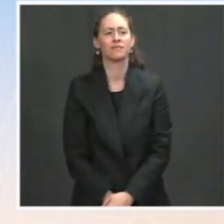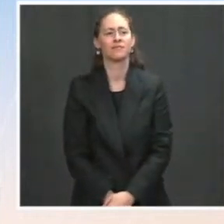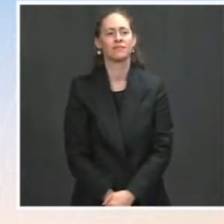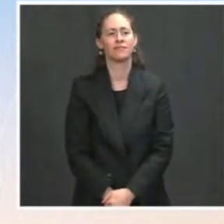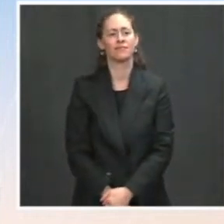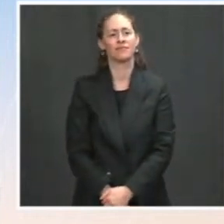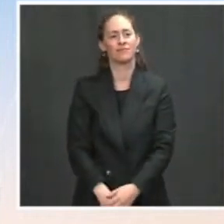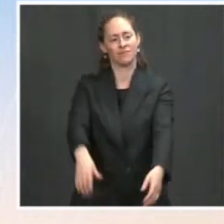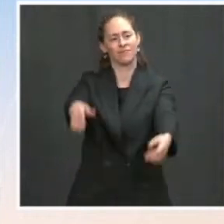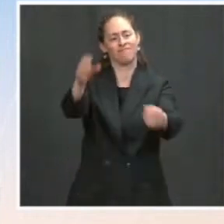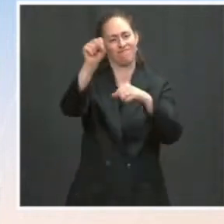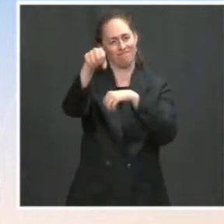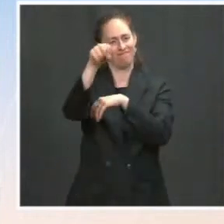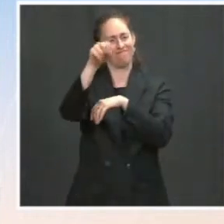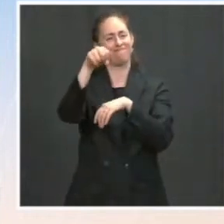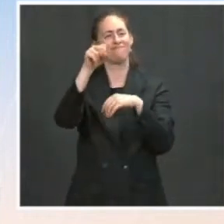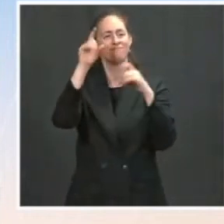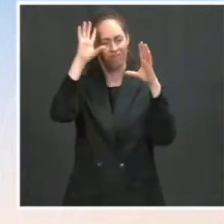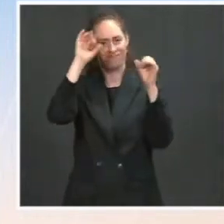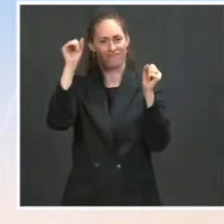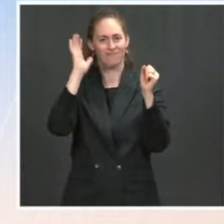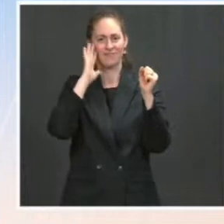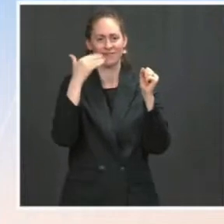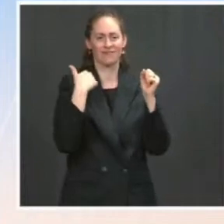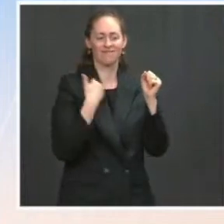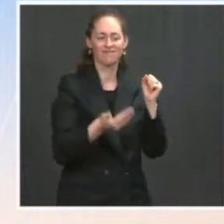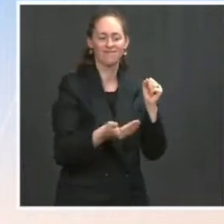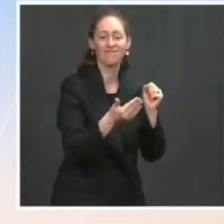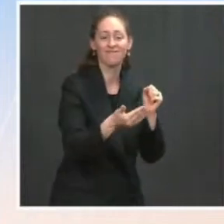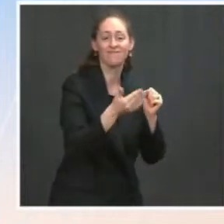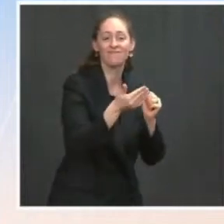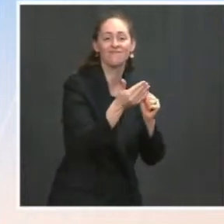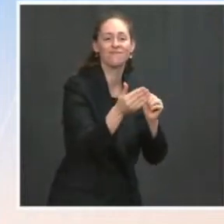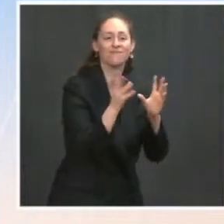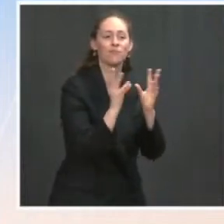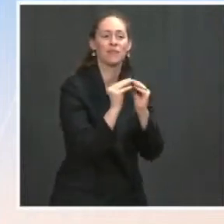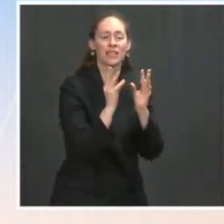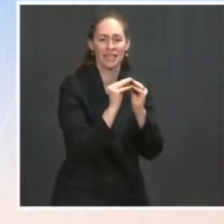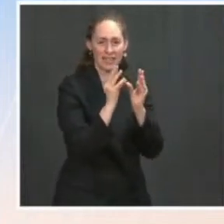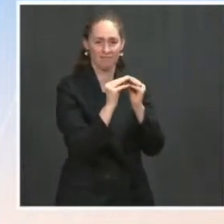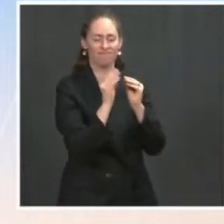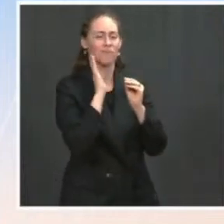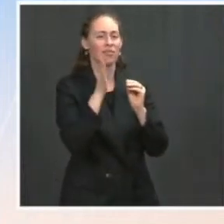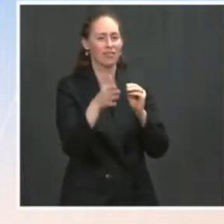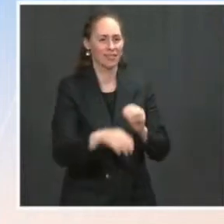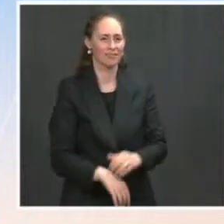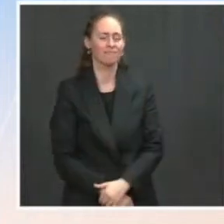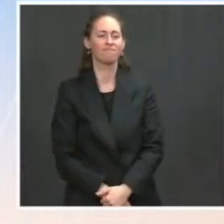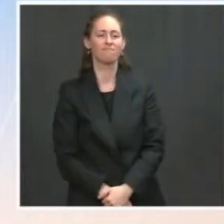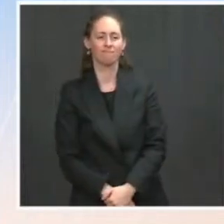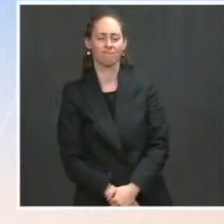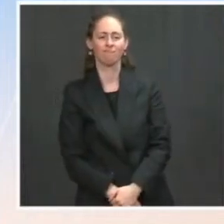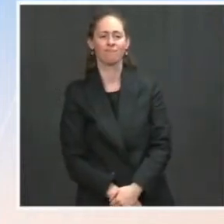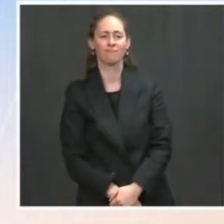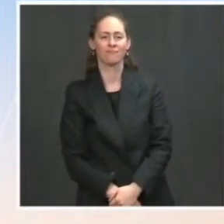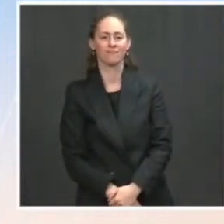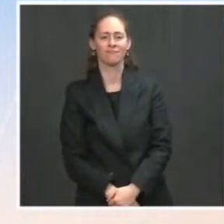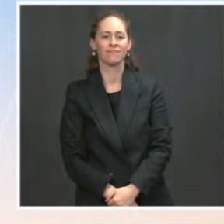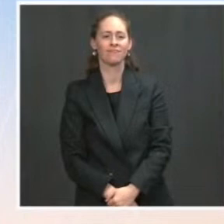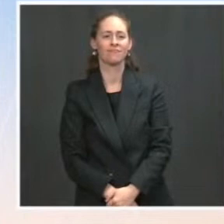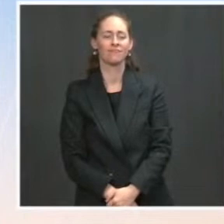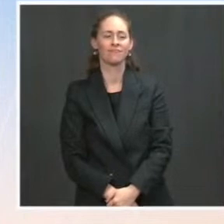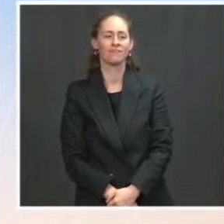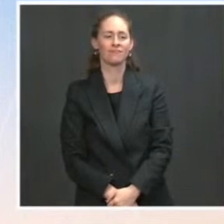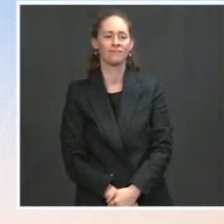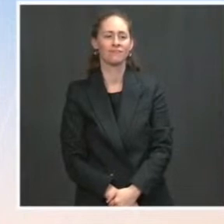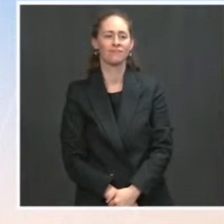this week, one with a bipartisan bicameral leadership meeting on Wednesday. He also has the meeting with Senator Capito and a